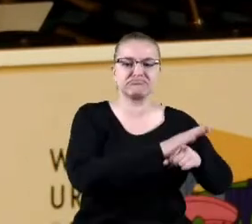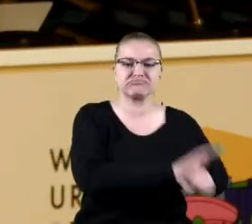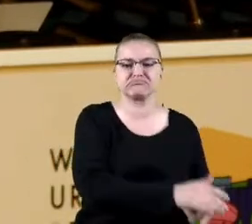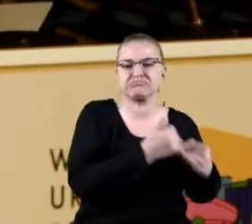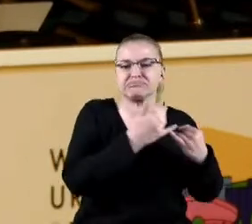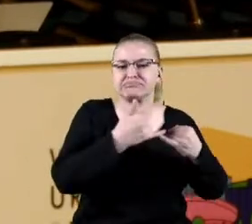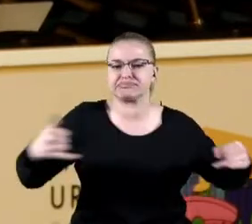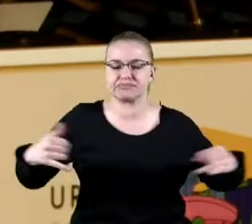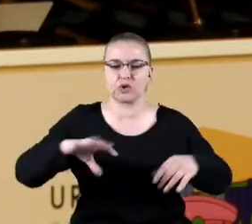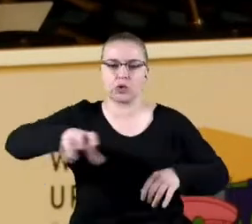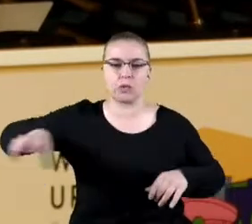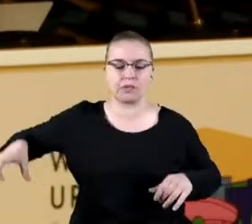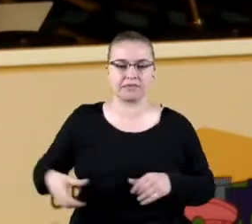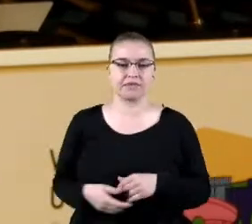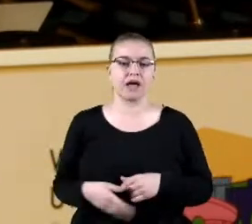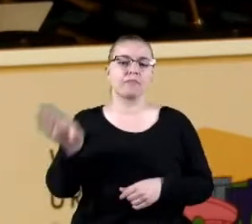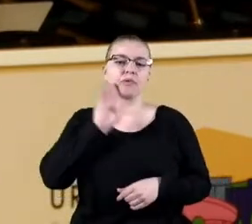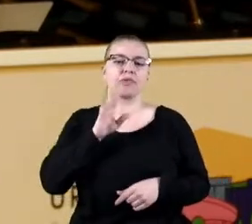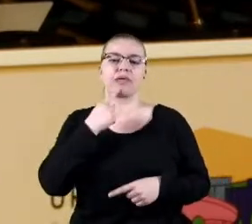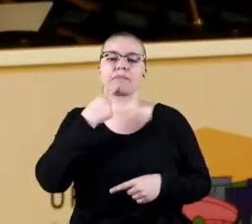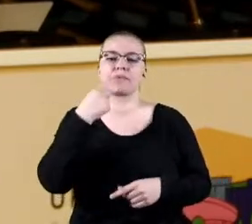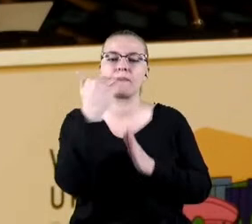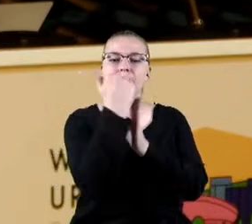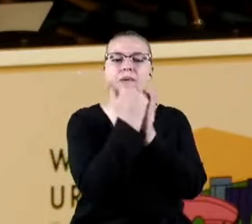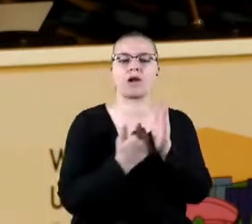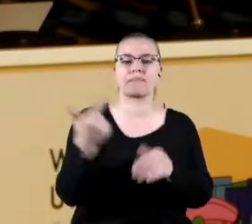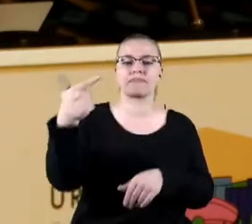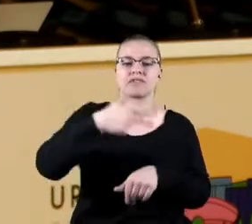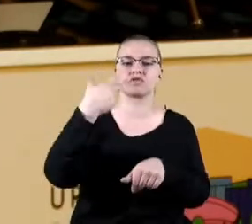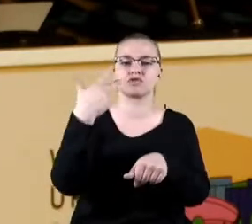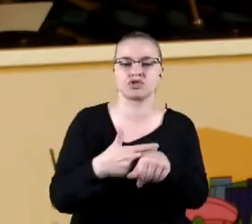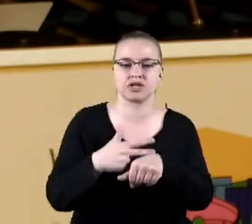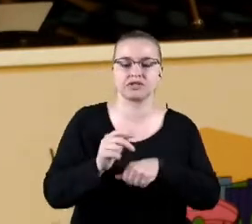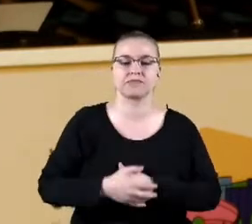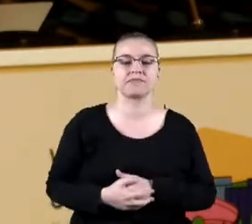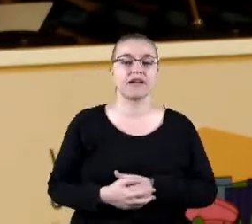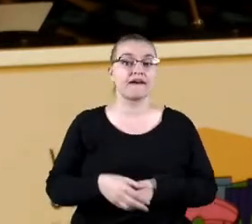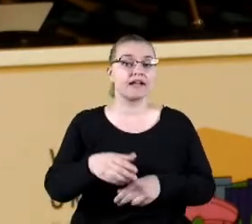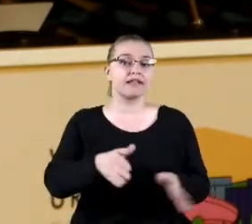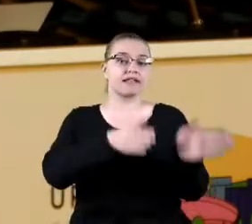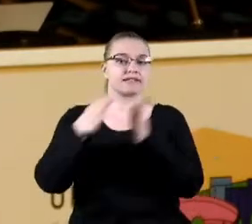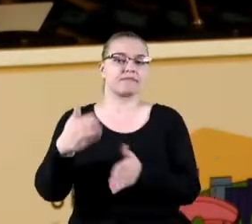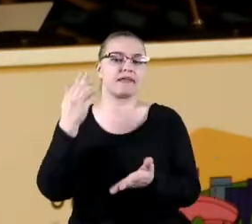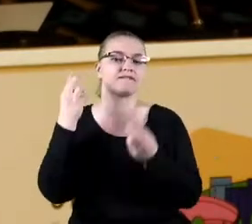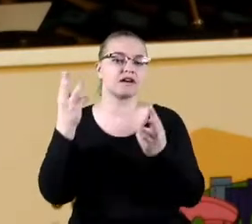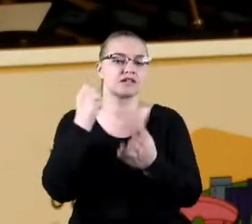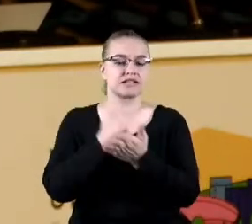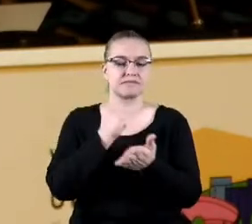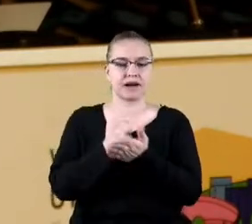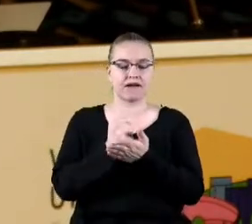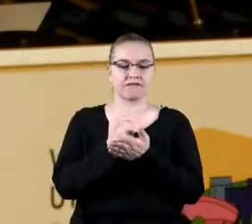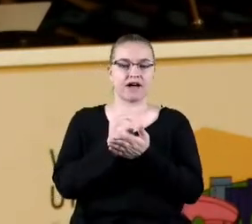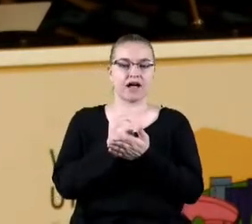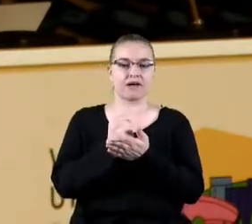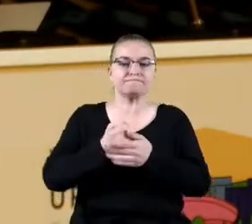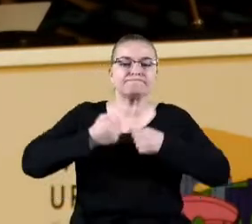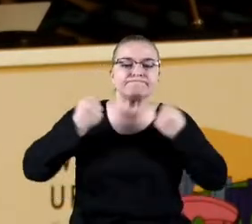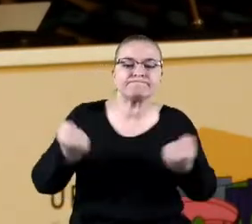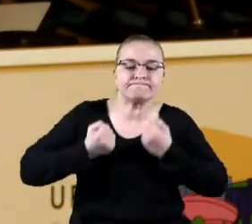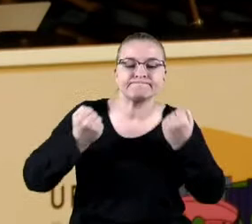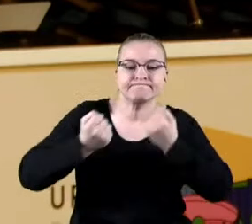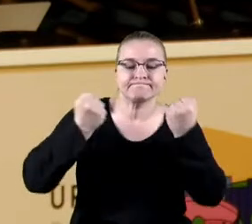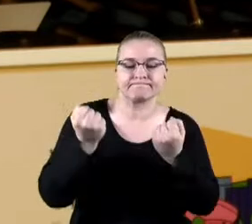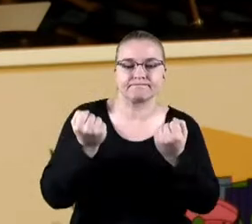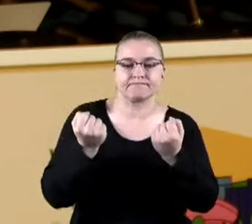agenda. Another important guideline for us is the development of efforts and interventions